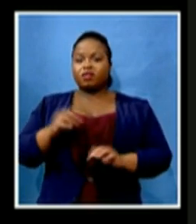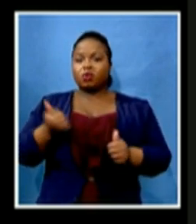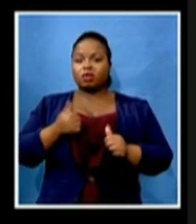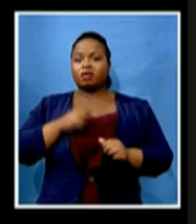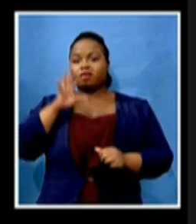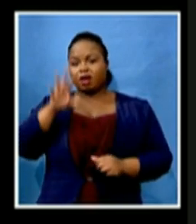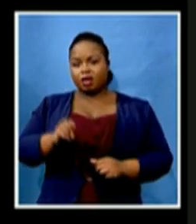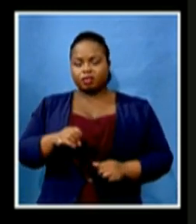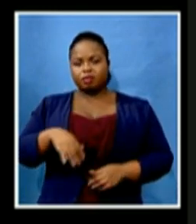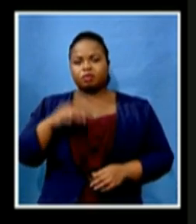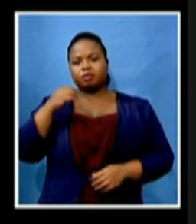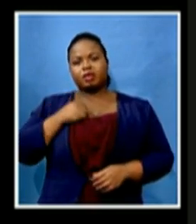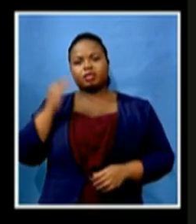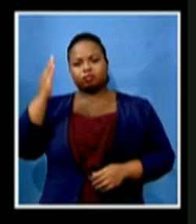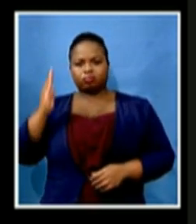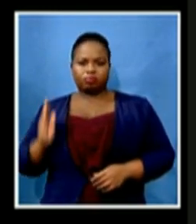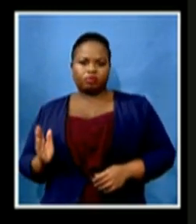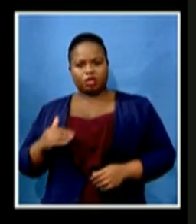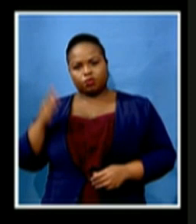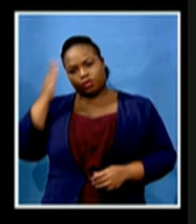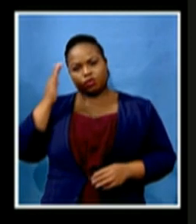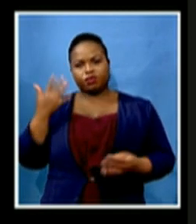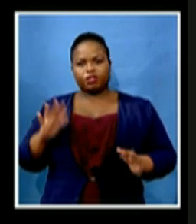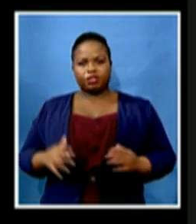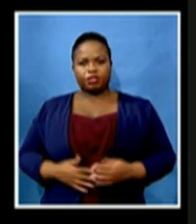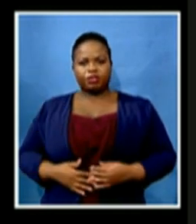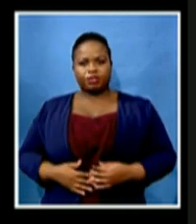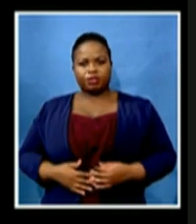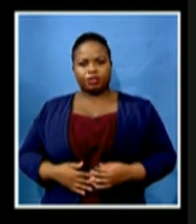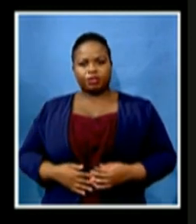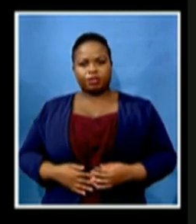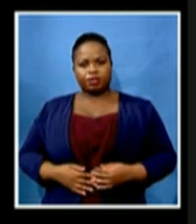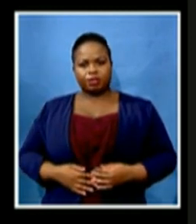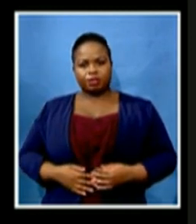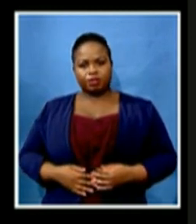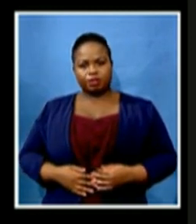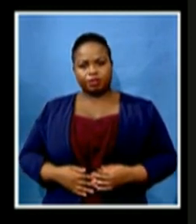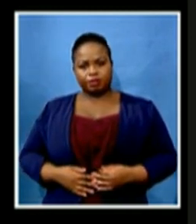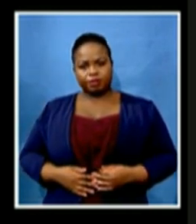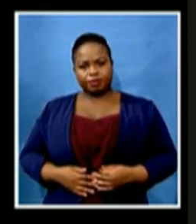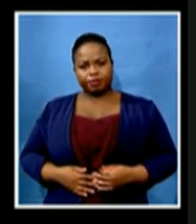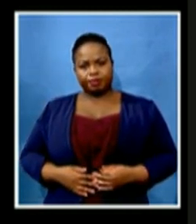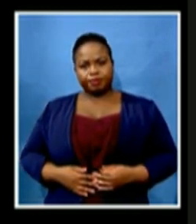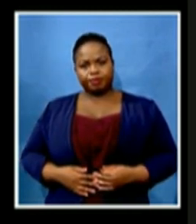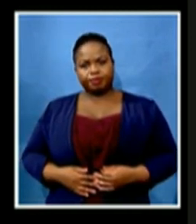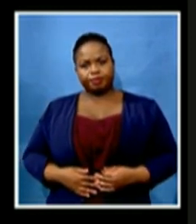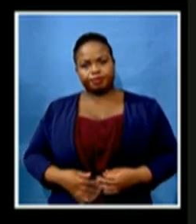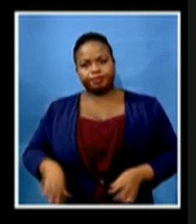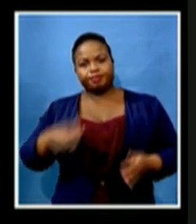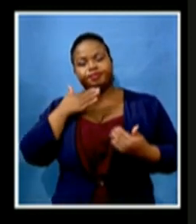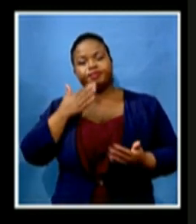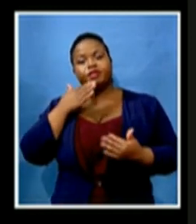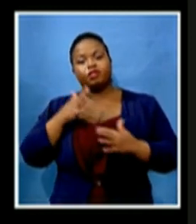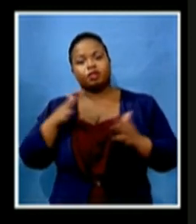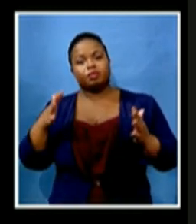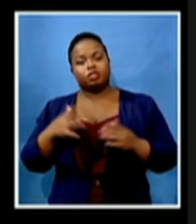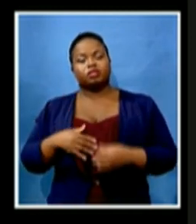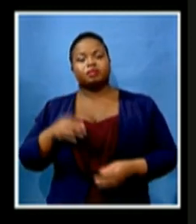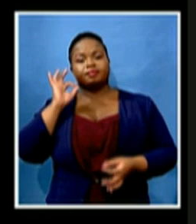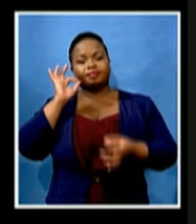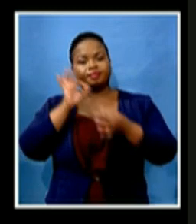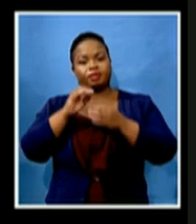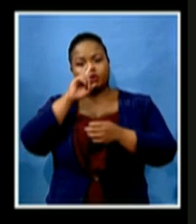you're done. Thank you very much. Okay, thanks very much. This is more a question for Anban, more than